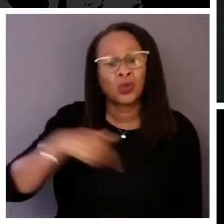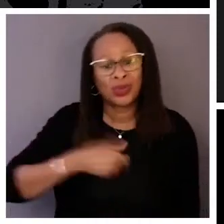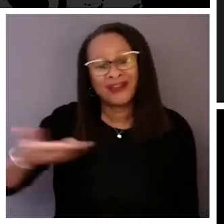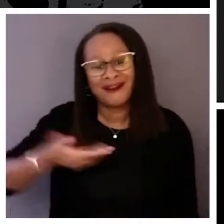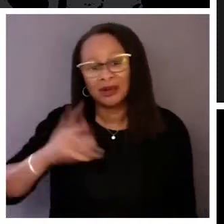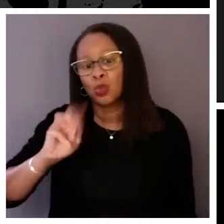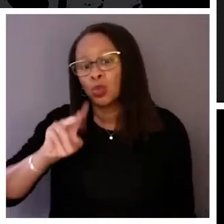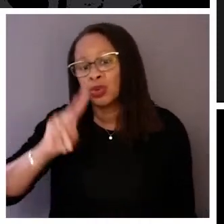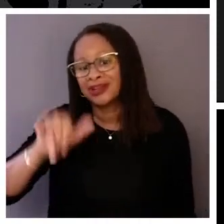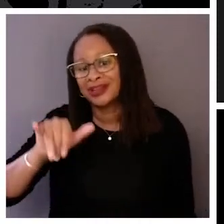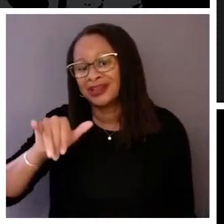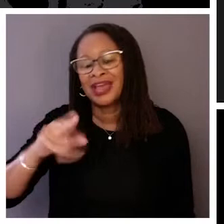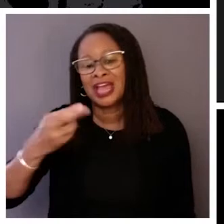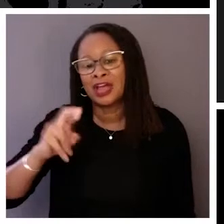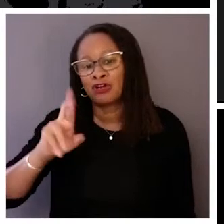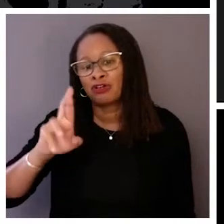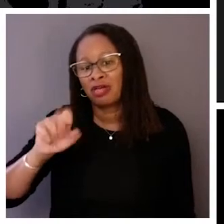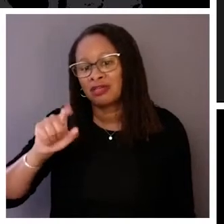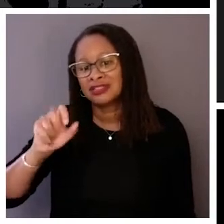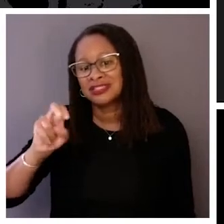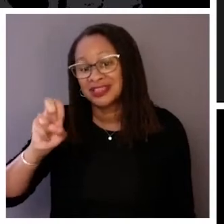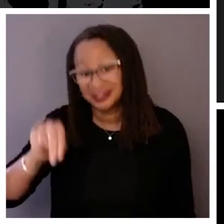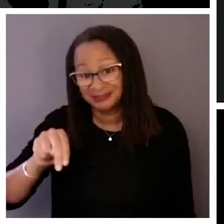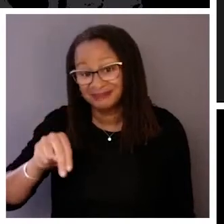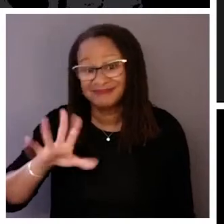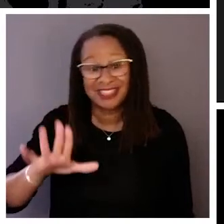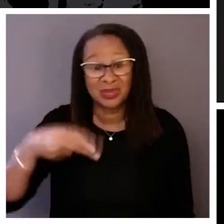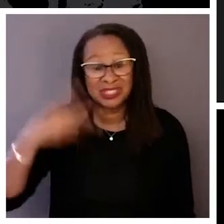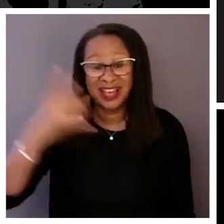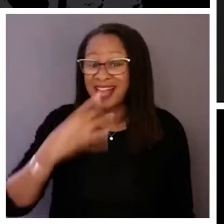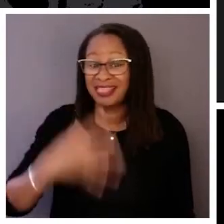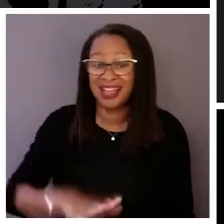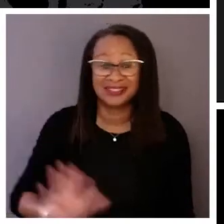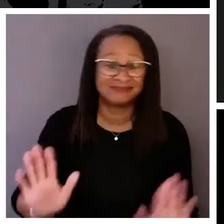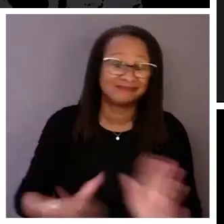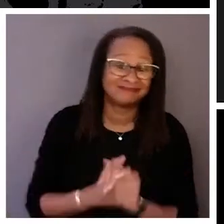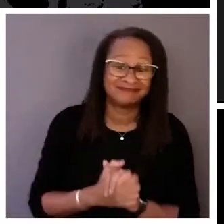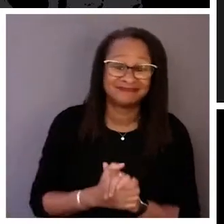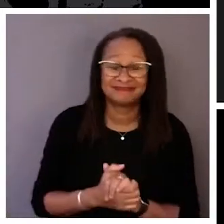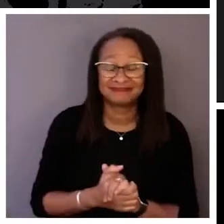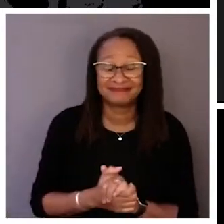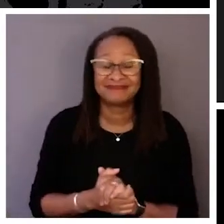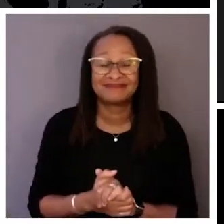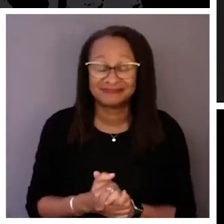Harrelson. And it was the highlight of